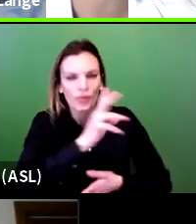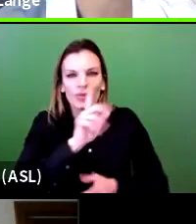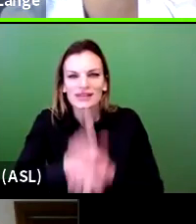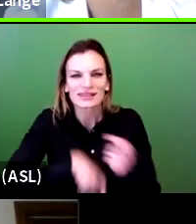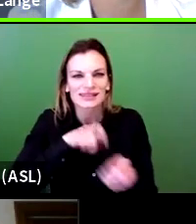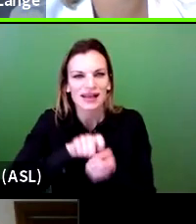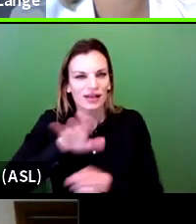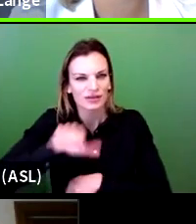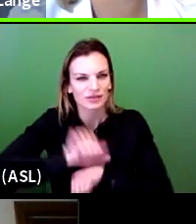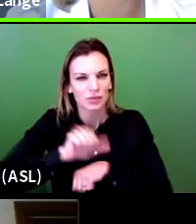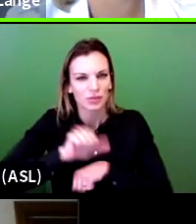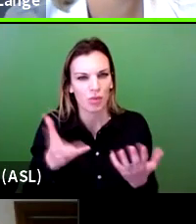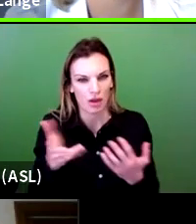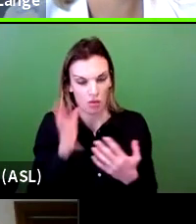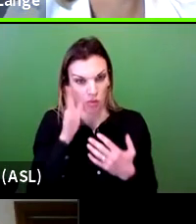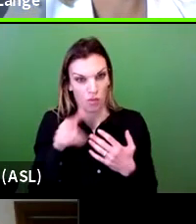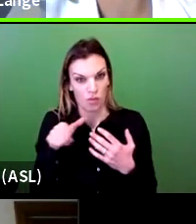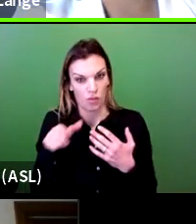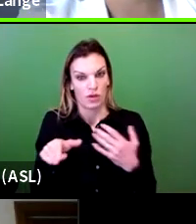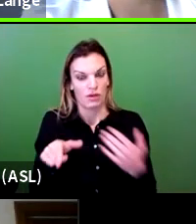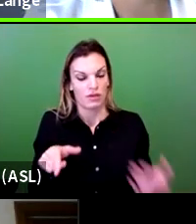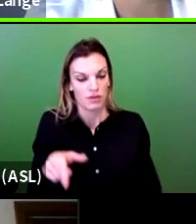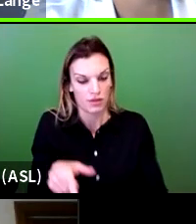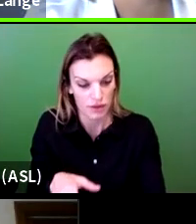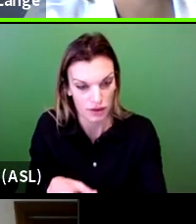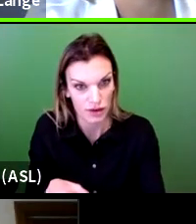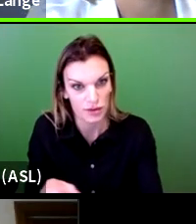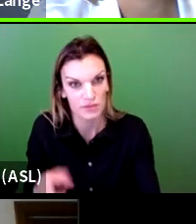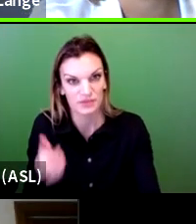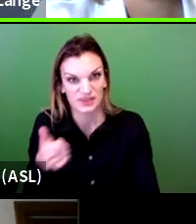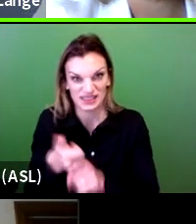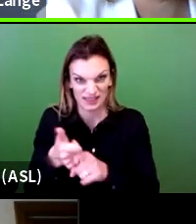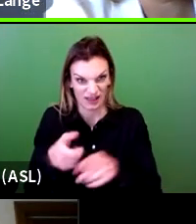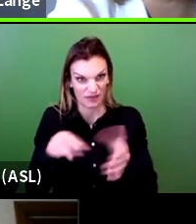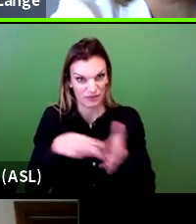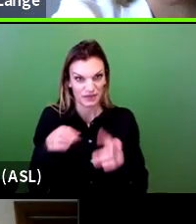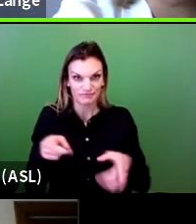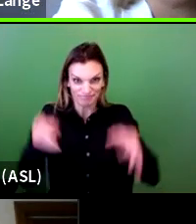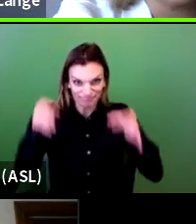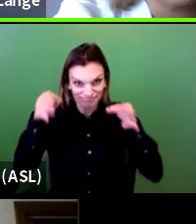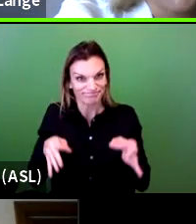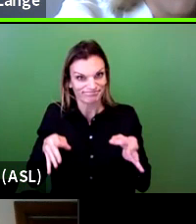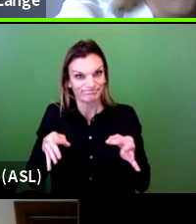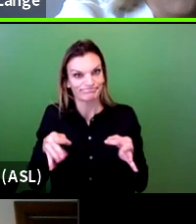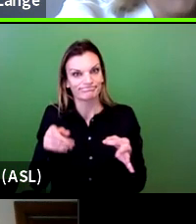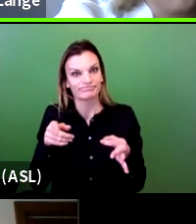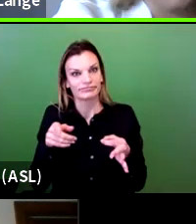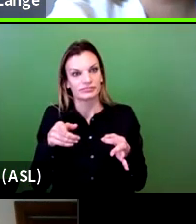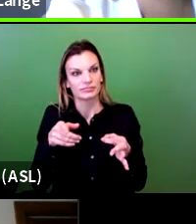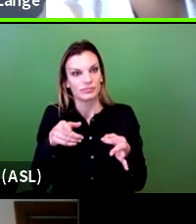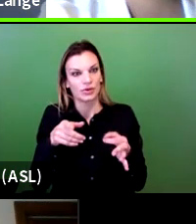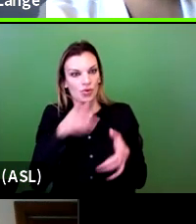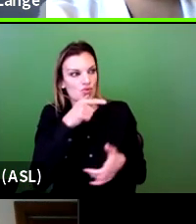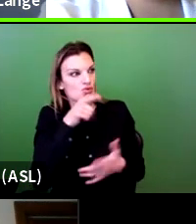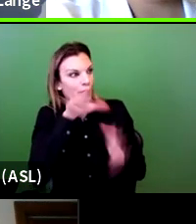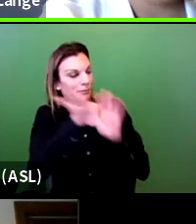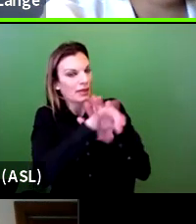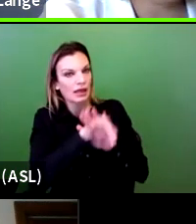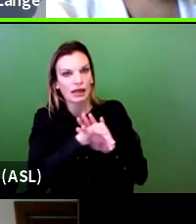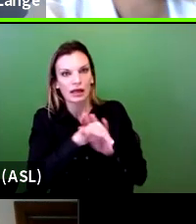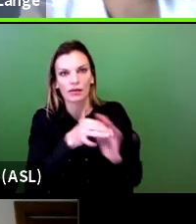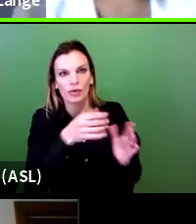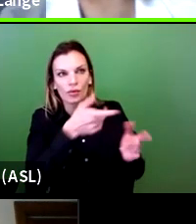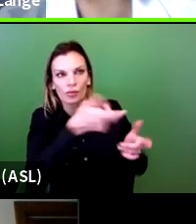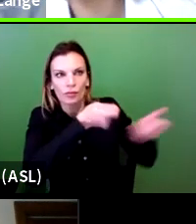be? I mean, are they going to be making a decision as far as narrowing the field down and then just bringing what